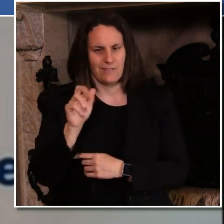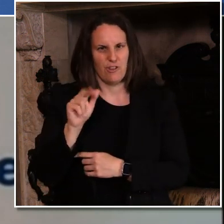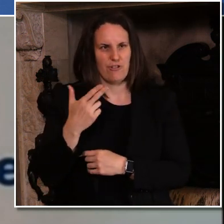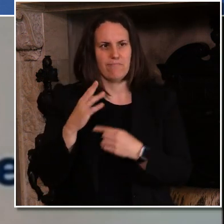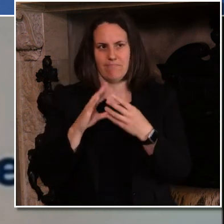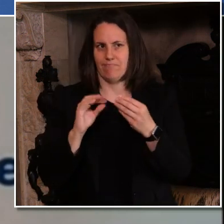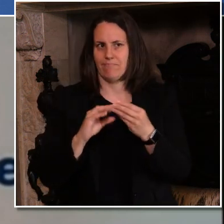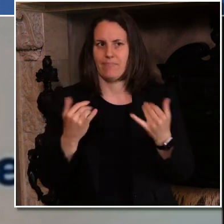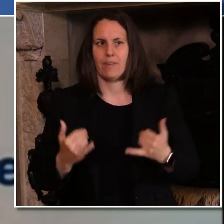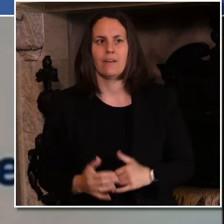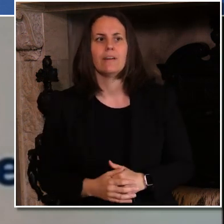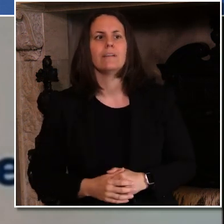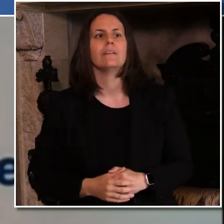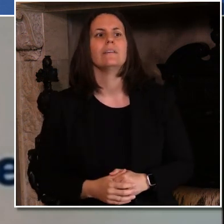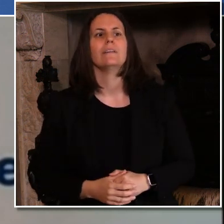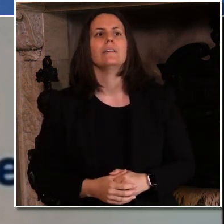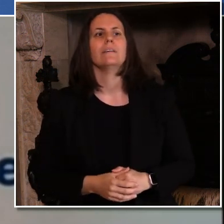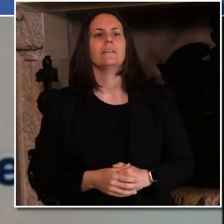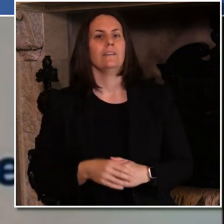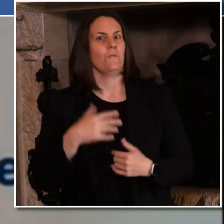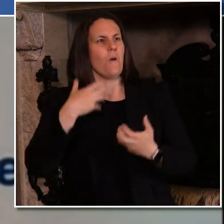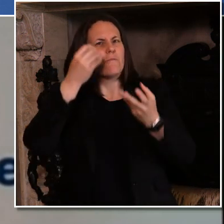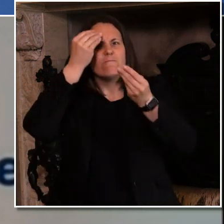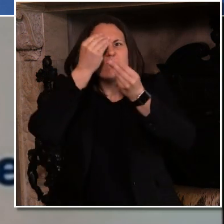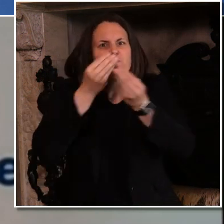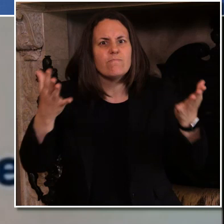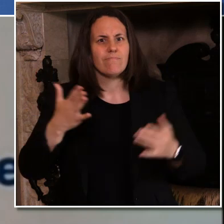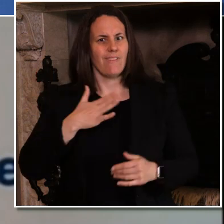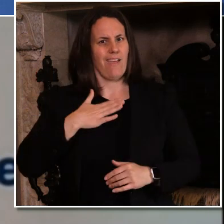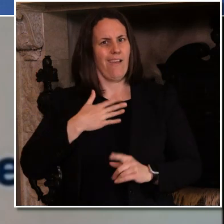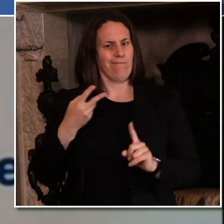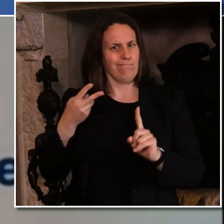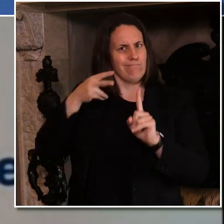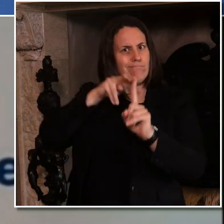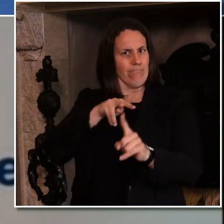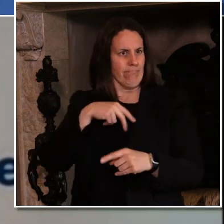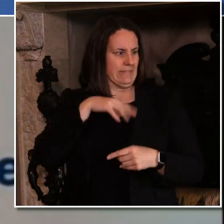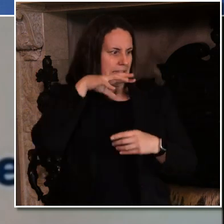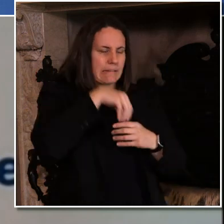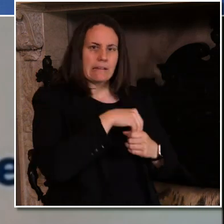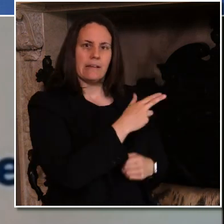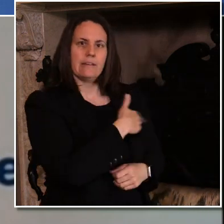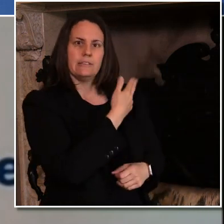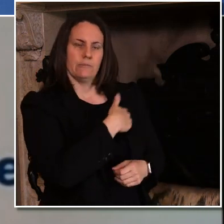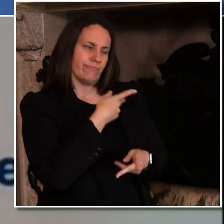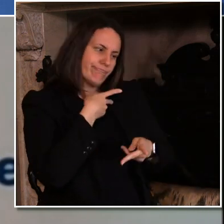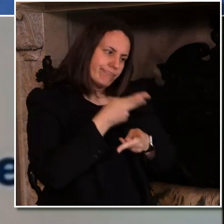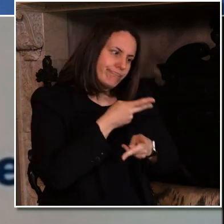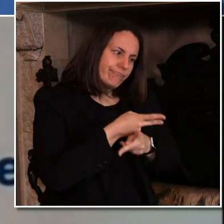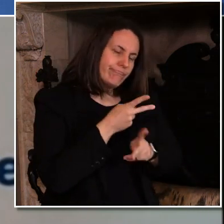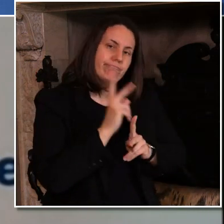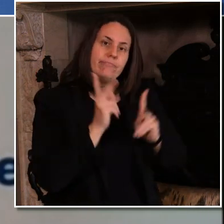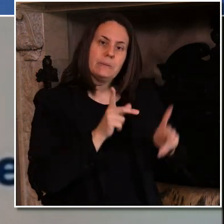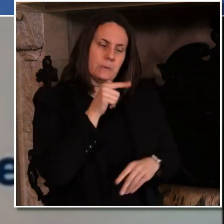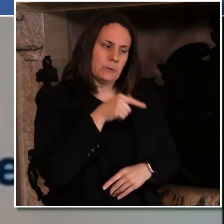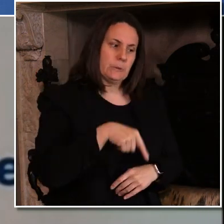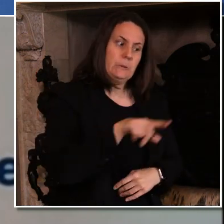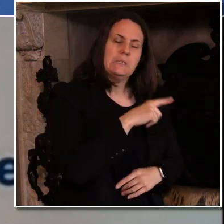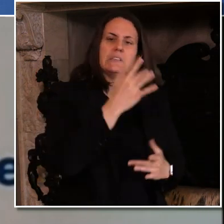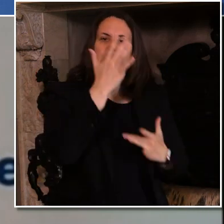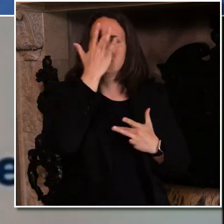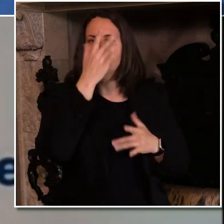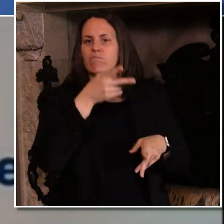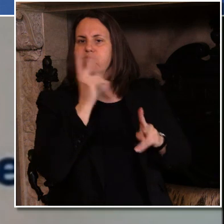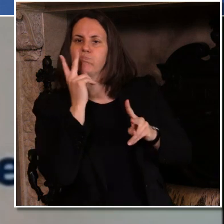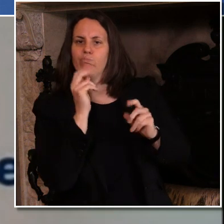it feels like on a hospital unit caring for patients who have COVID. Being in the hospital on a unit caring for patients